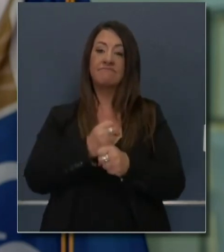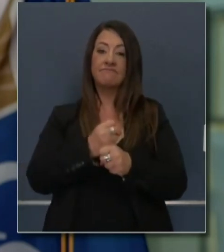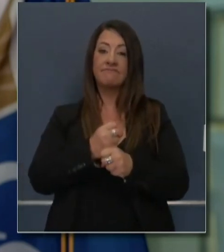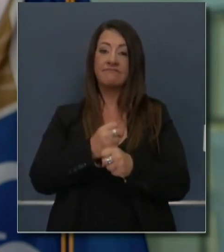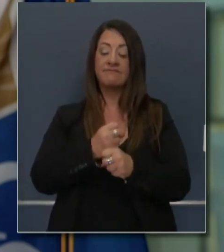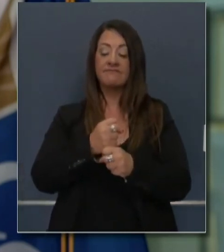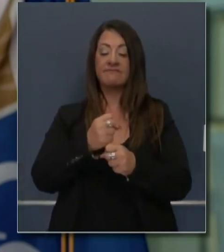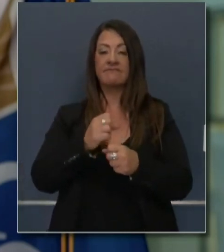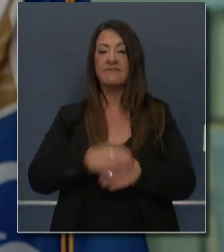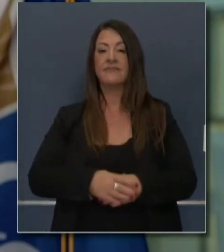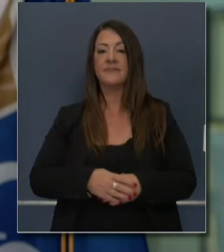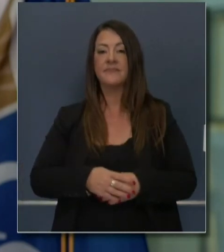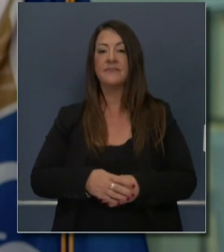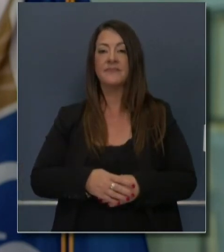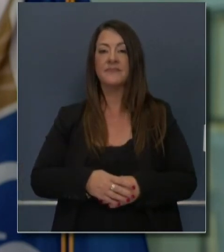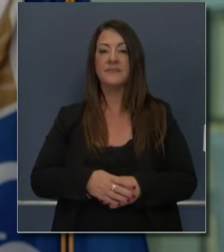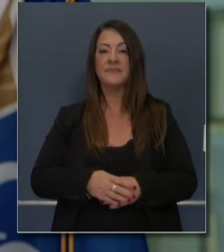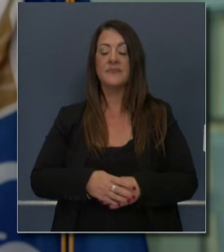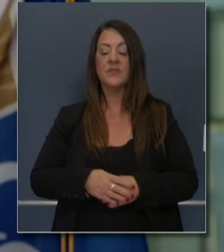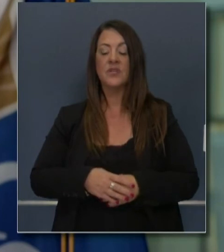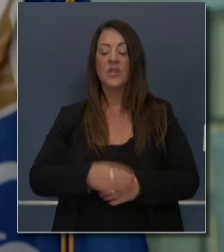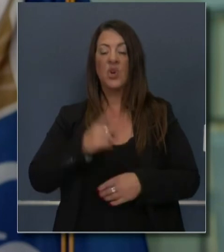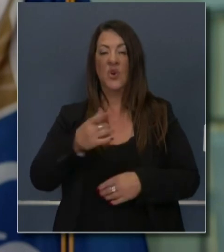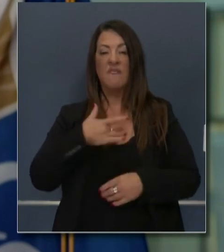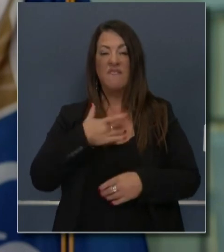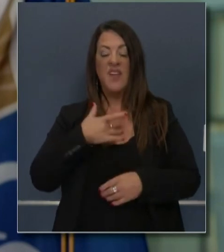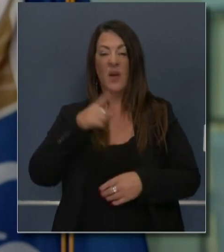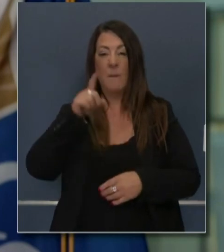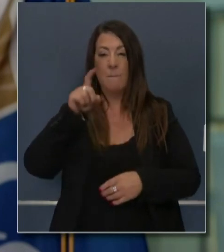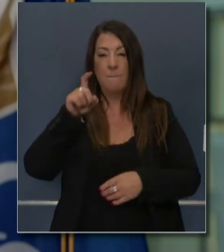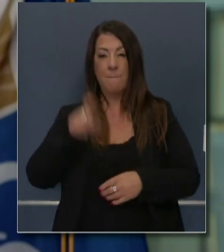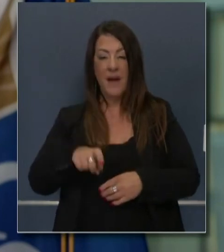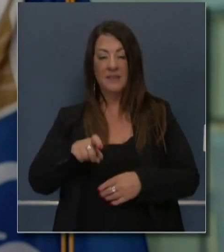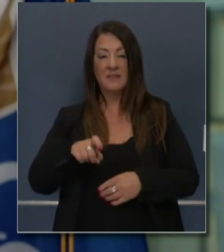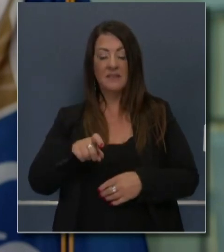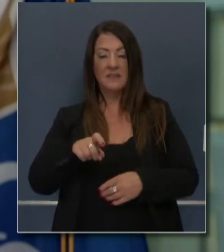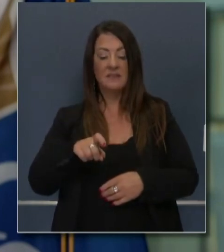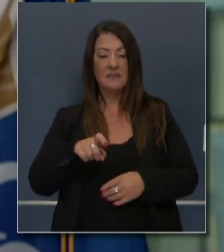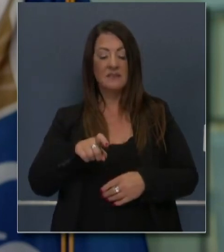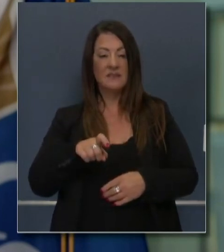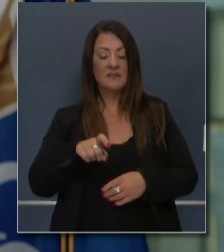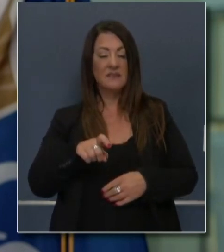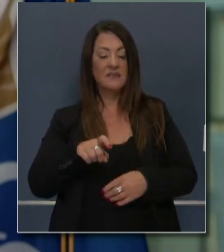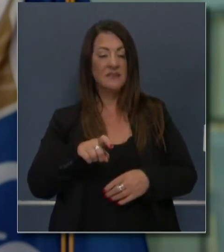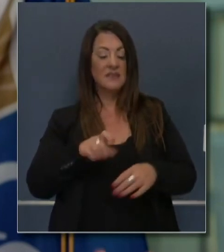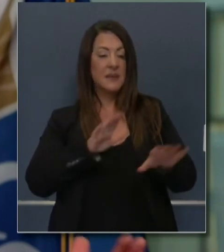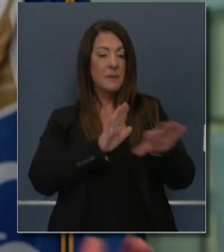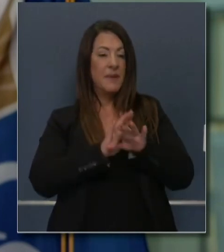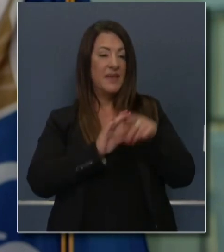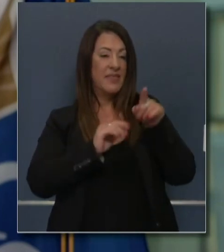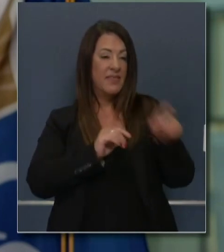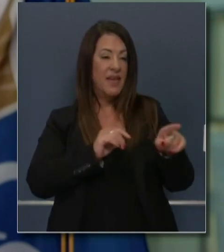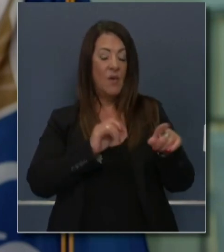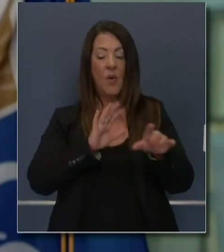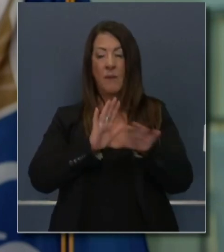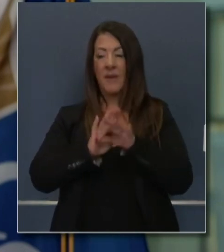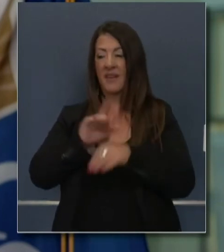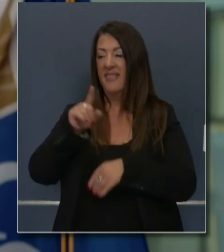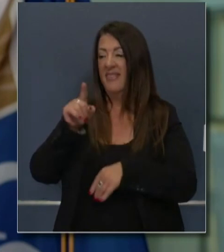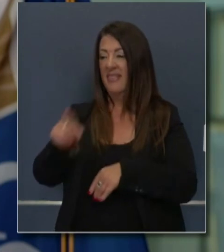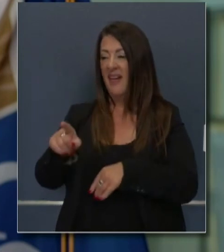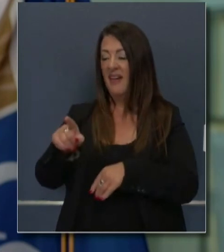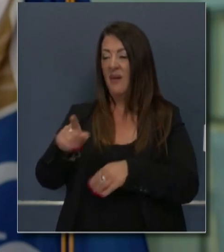know, box A, or rather door A or door Z, in terms of the contrast